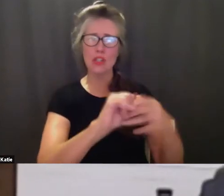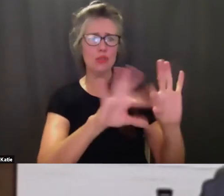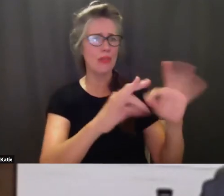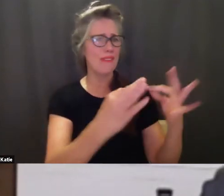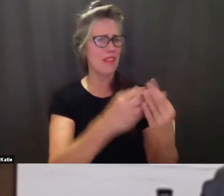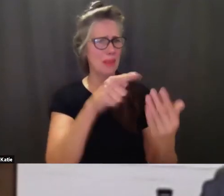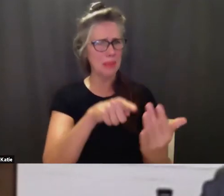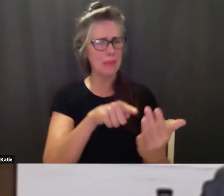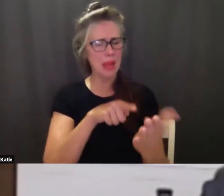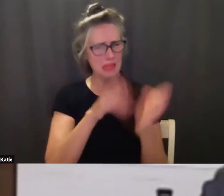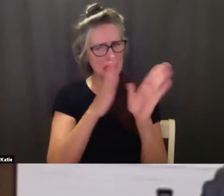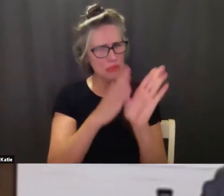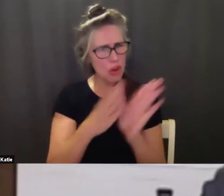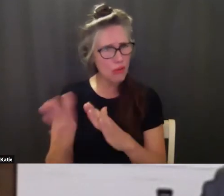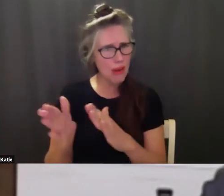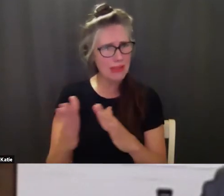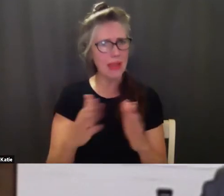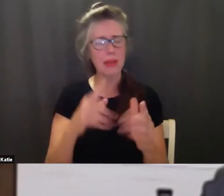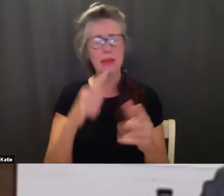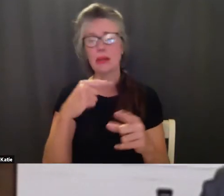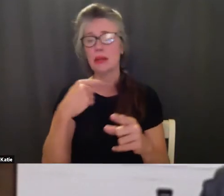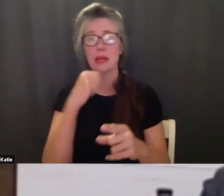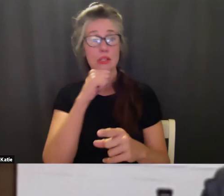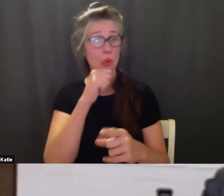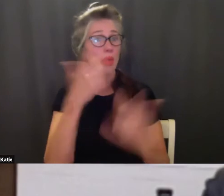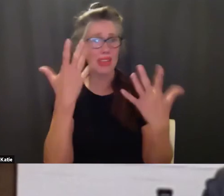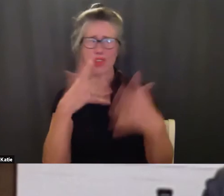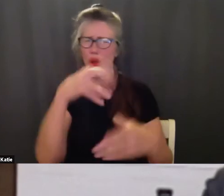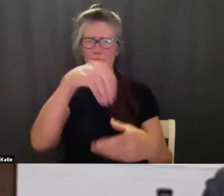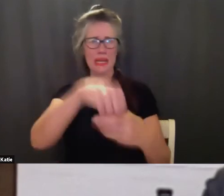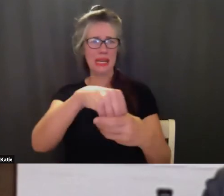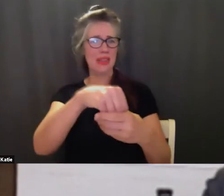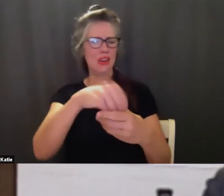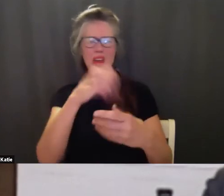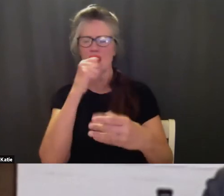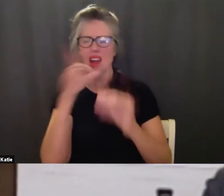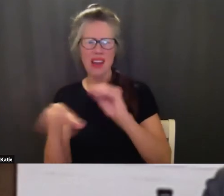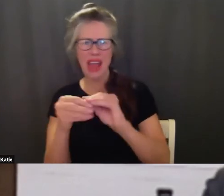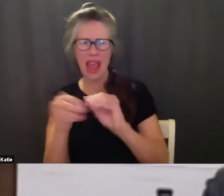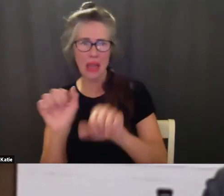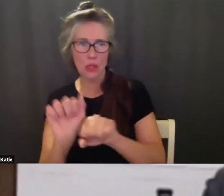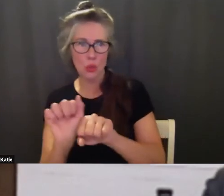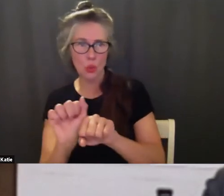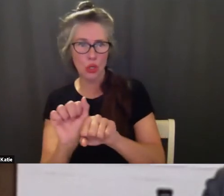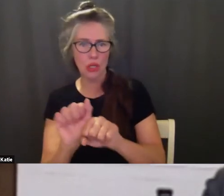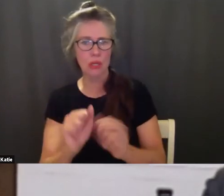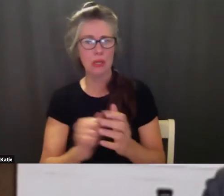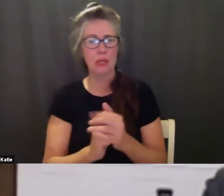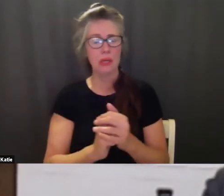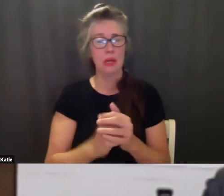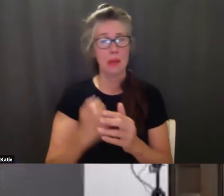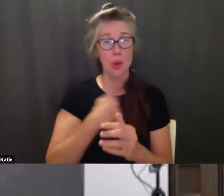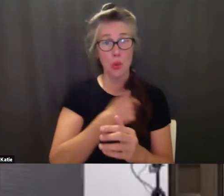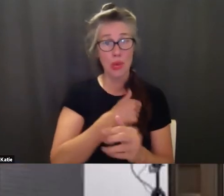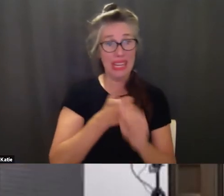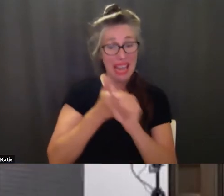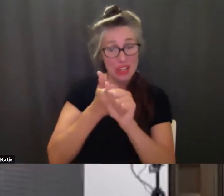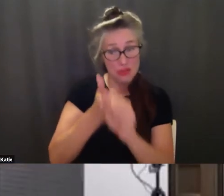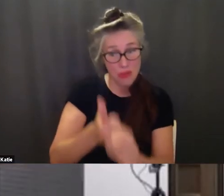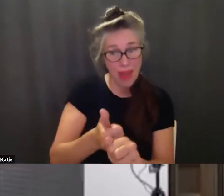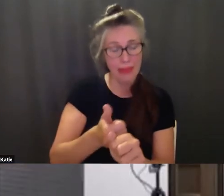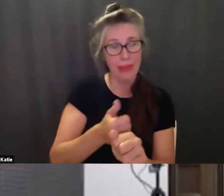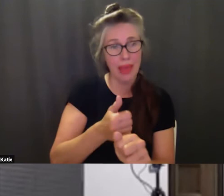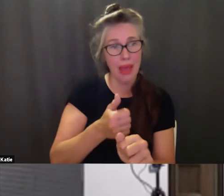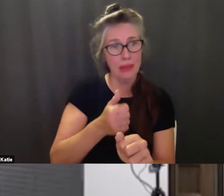built in. It's not extra work. And along those lines, we can actually track that, make sure